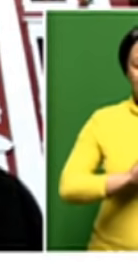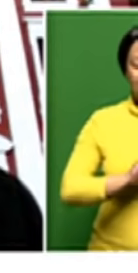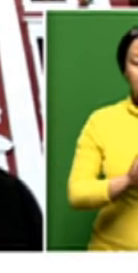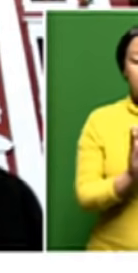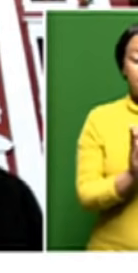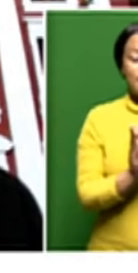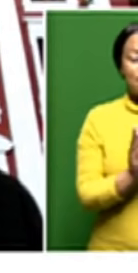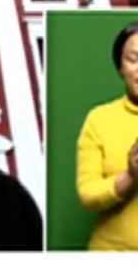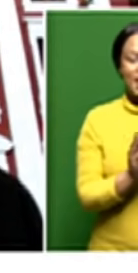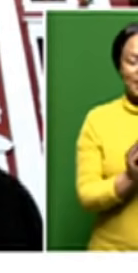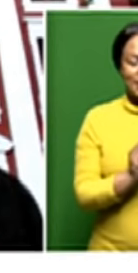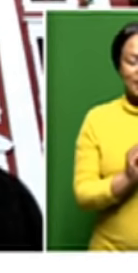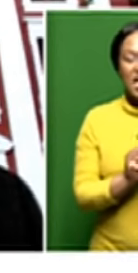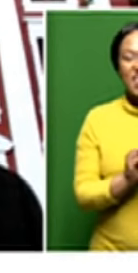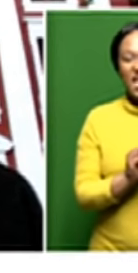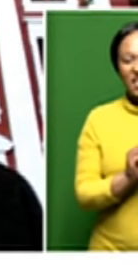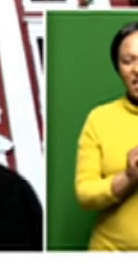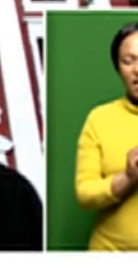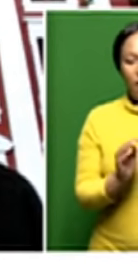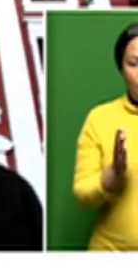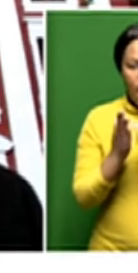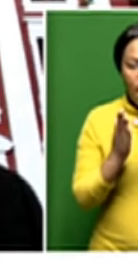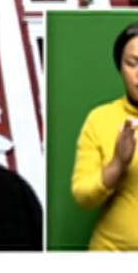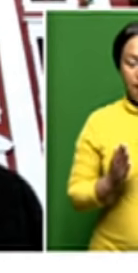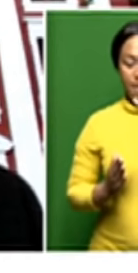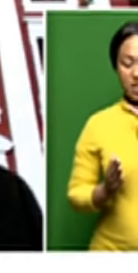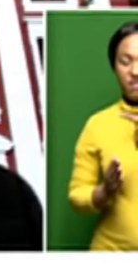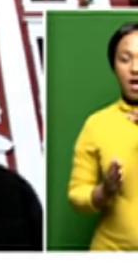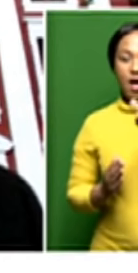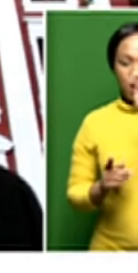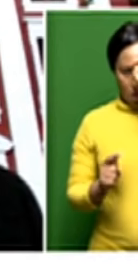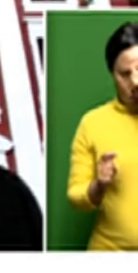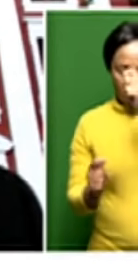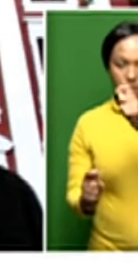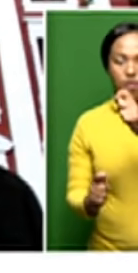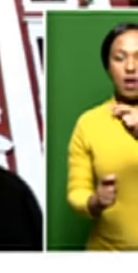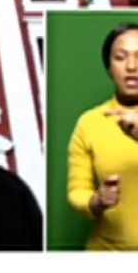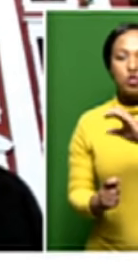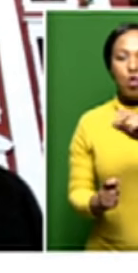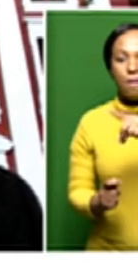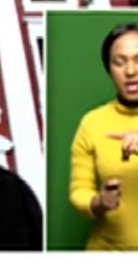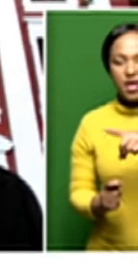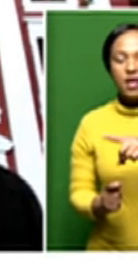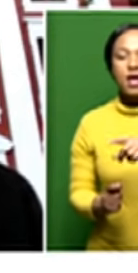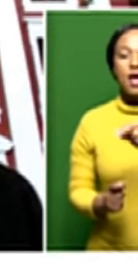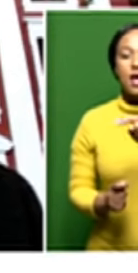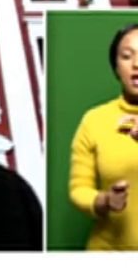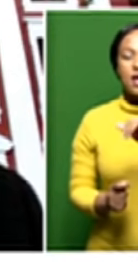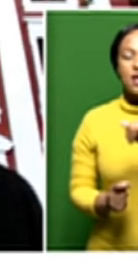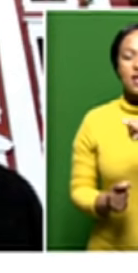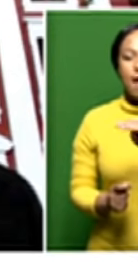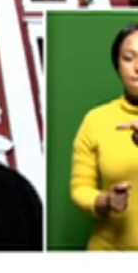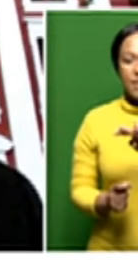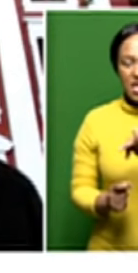this Thursday to consider the letter that myself and the Honourable Nyambi from the NCOP are sending to these committees about